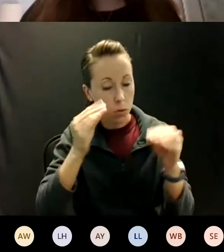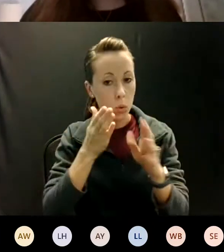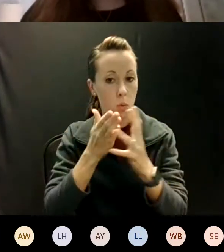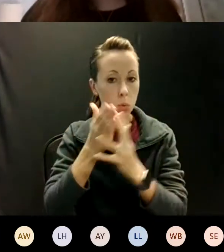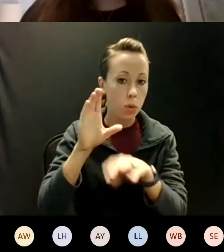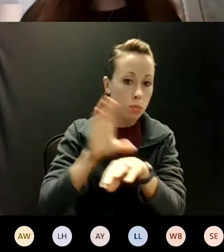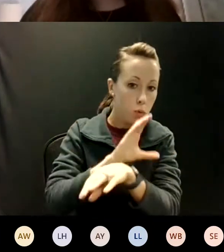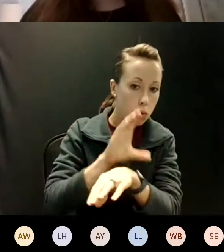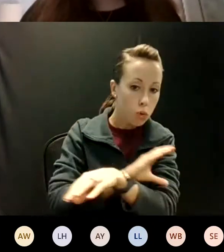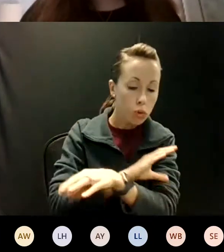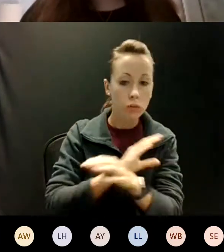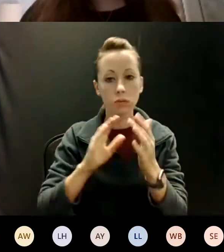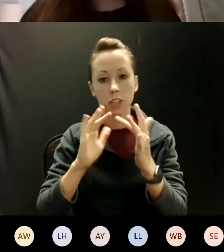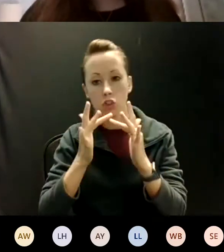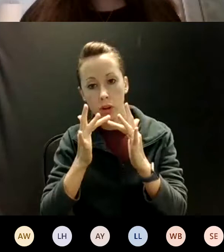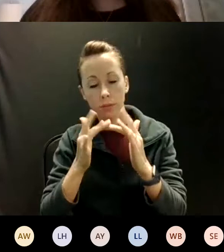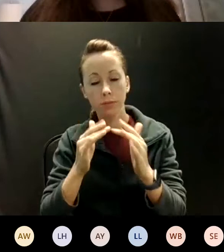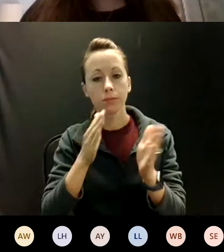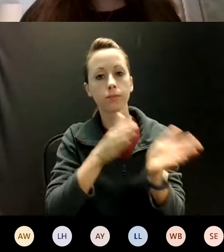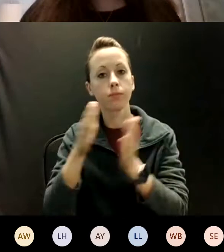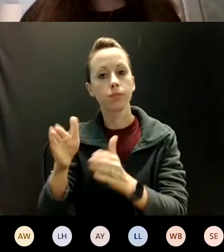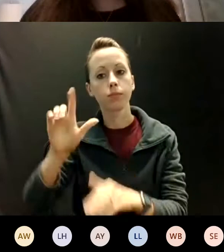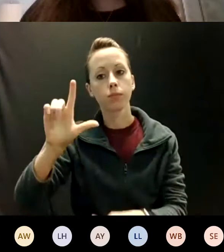it. Logan.